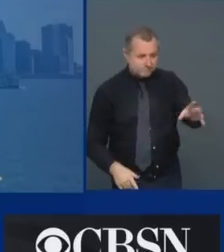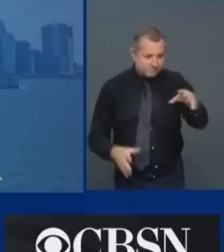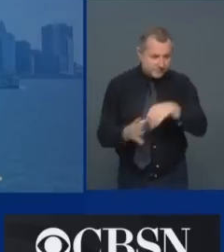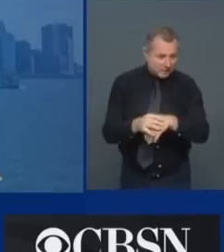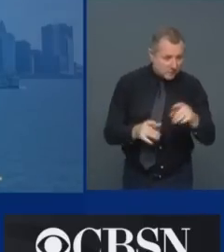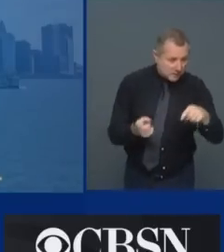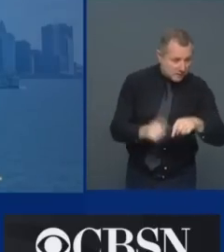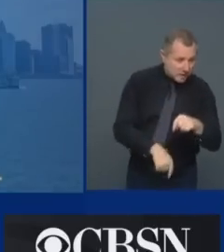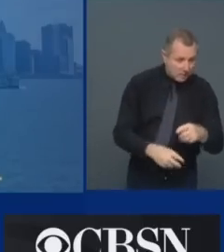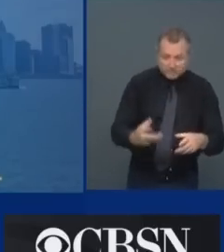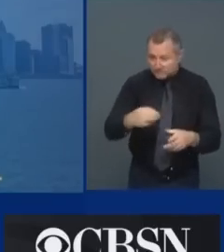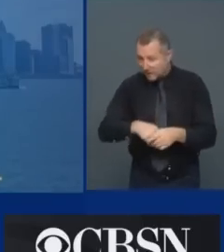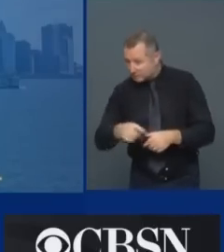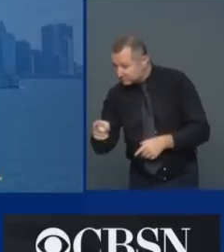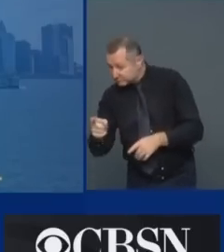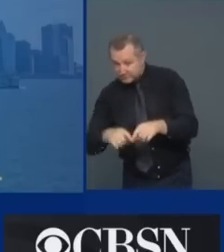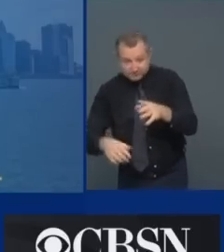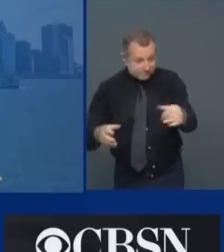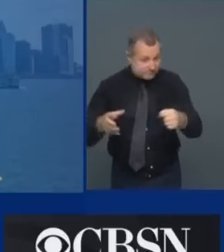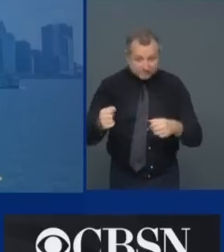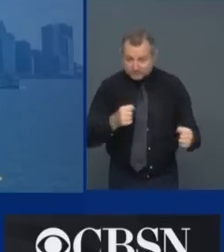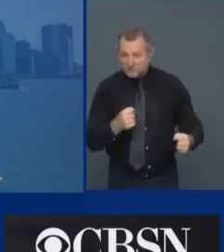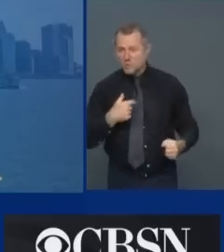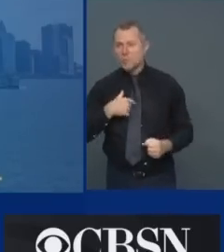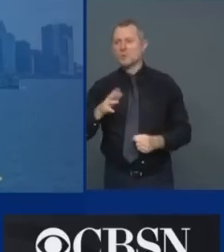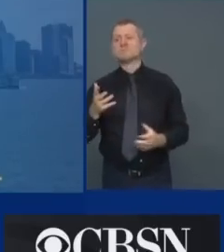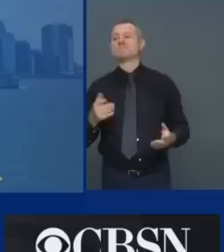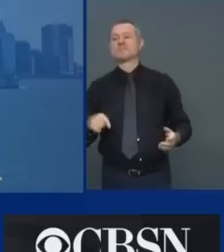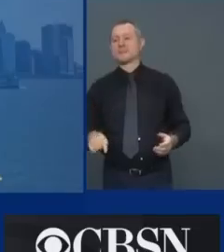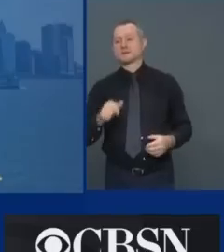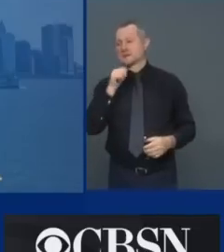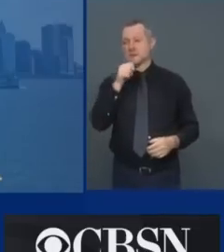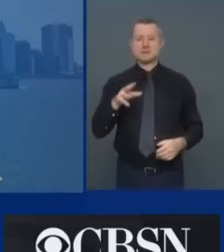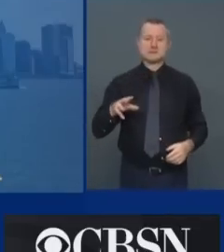it. But this is wholly unacceptable.